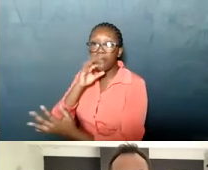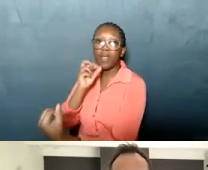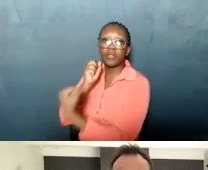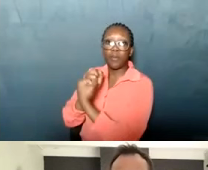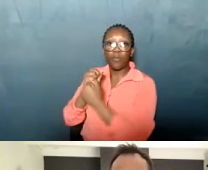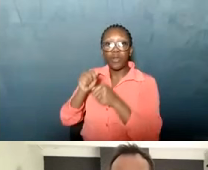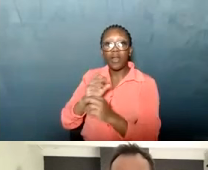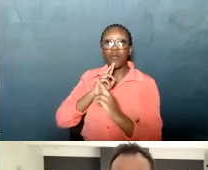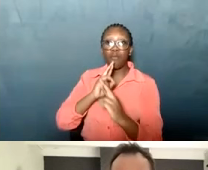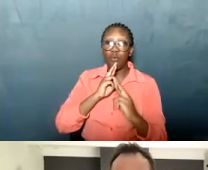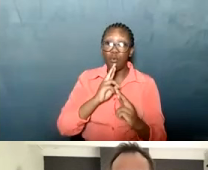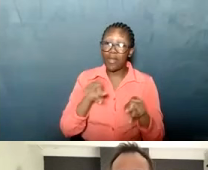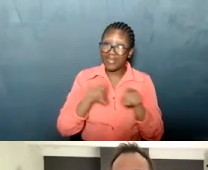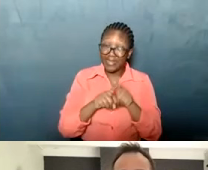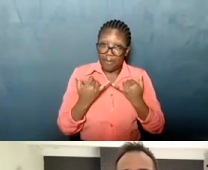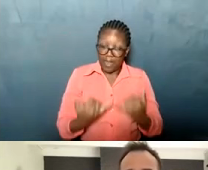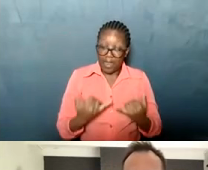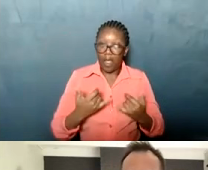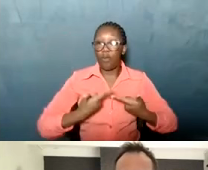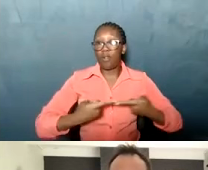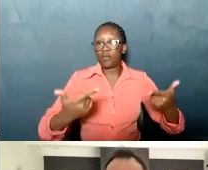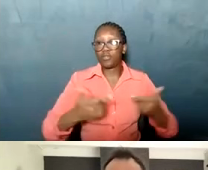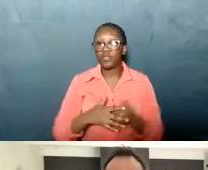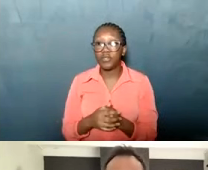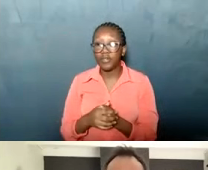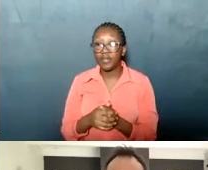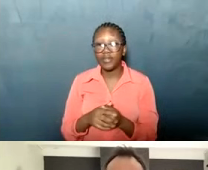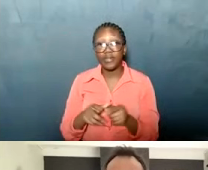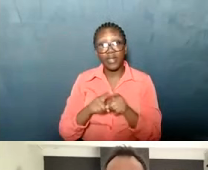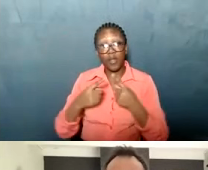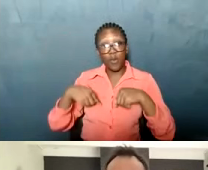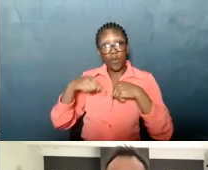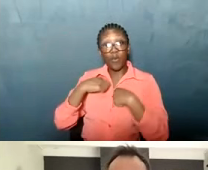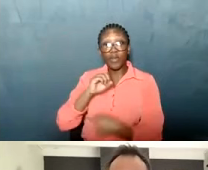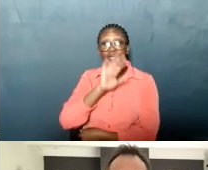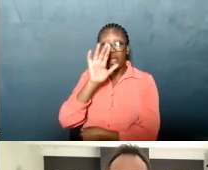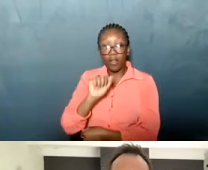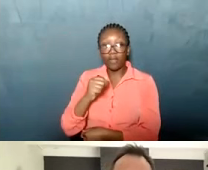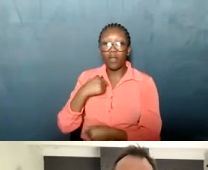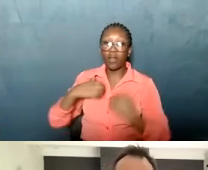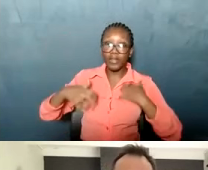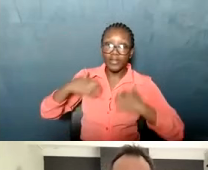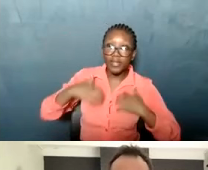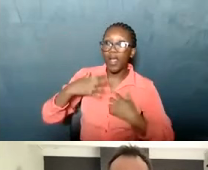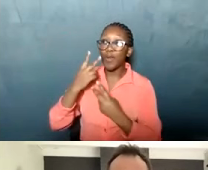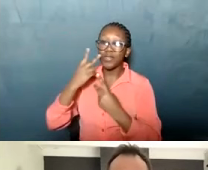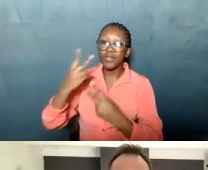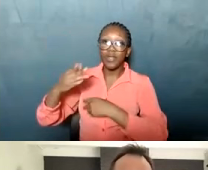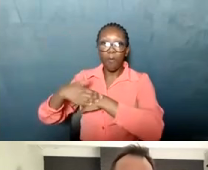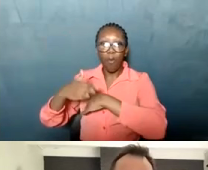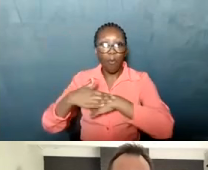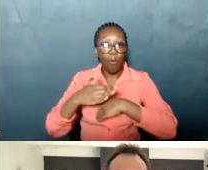that has just now been launched. And as South Africans, we certainly look forward to see this track record of